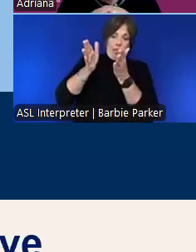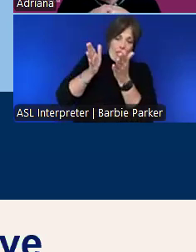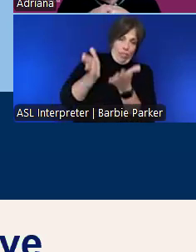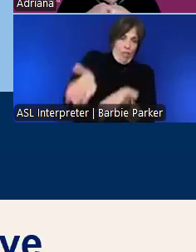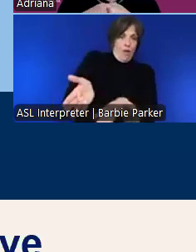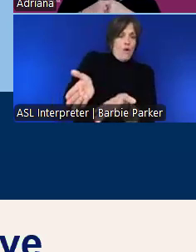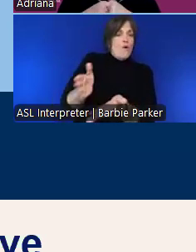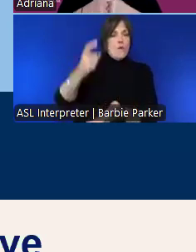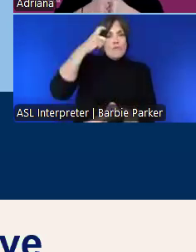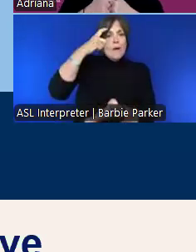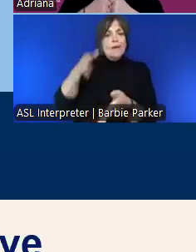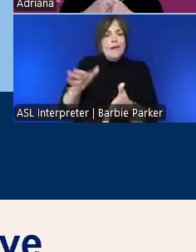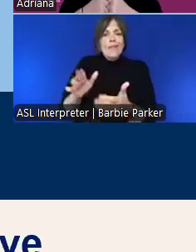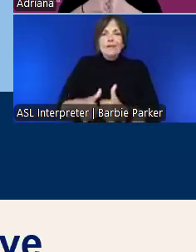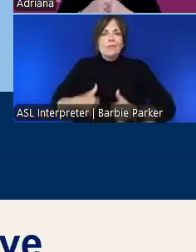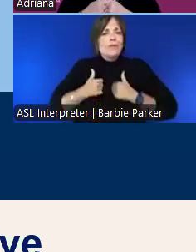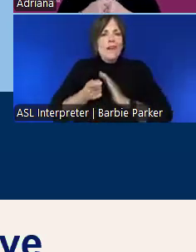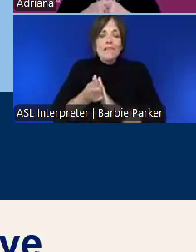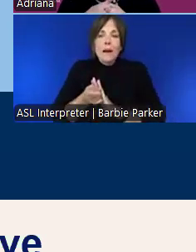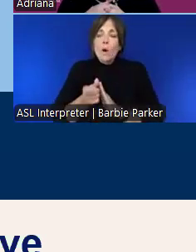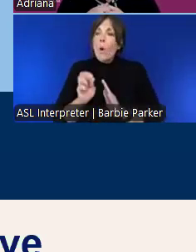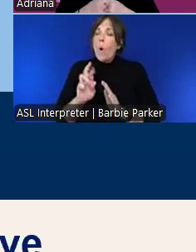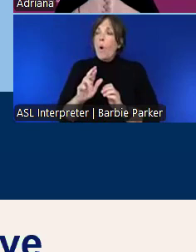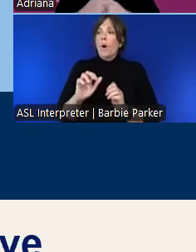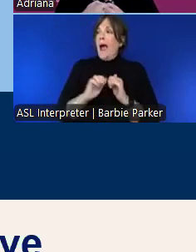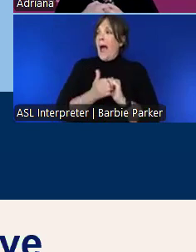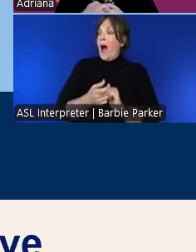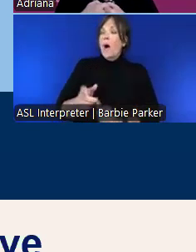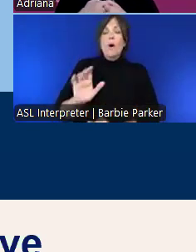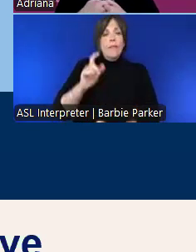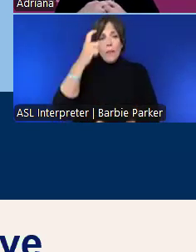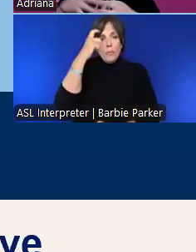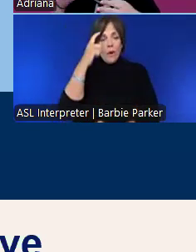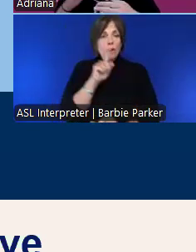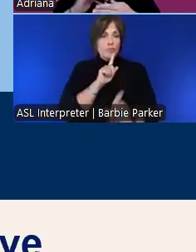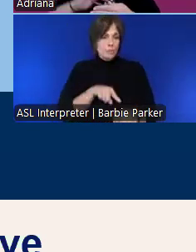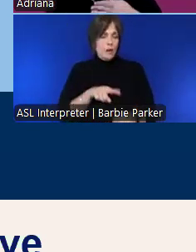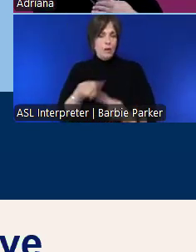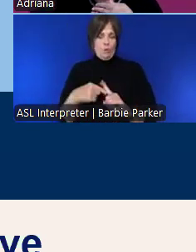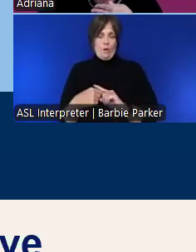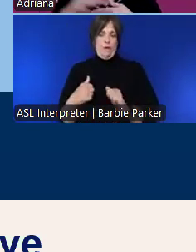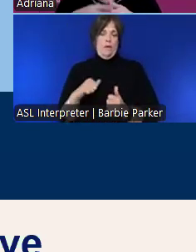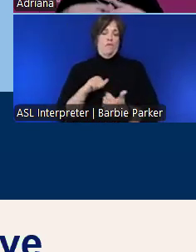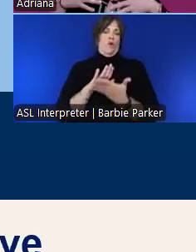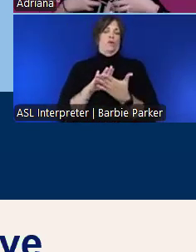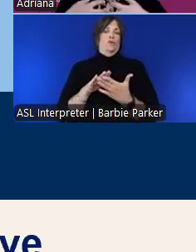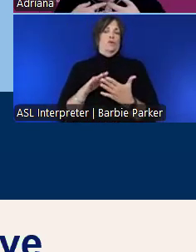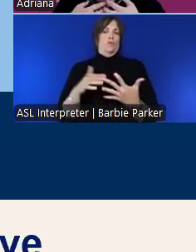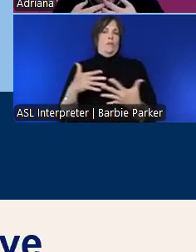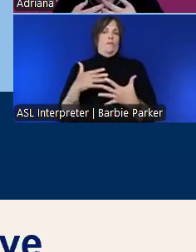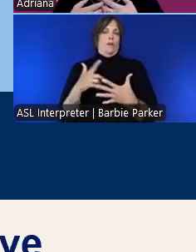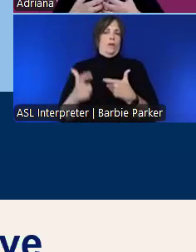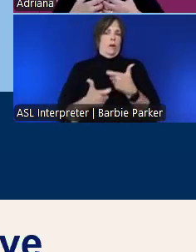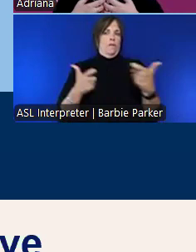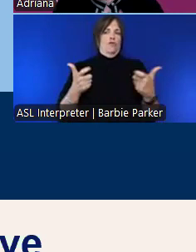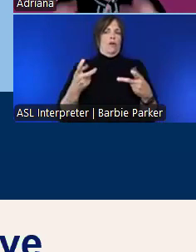survive in the moment, or this is how their brain responded at the fear of, you know, greater harm, that if they did